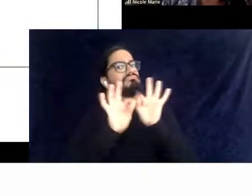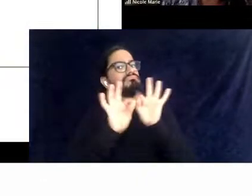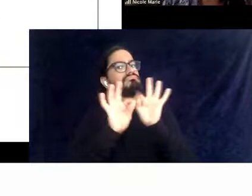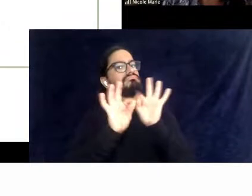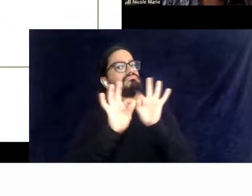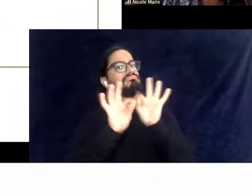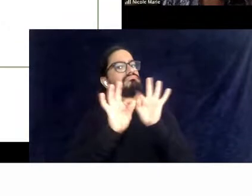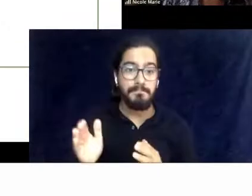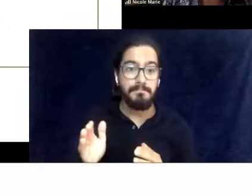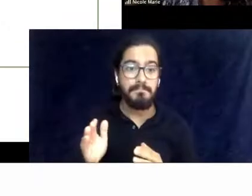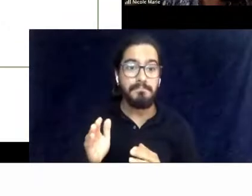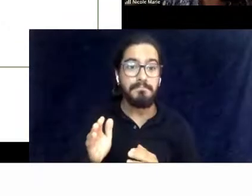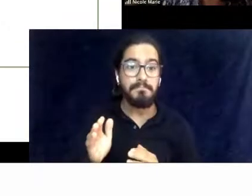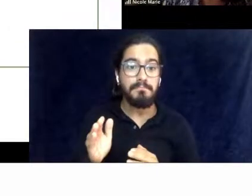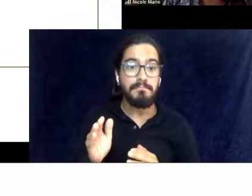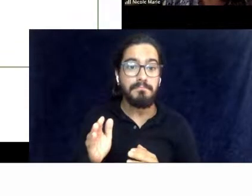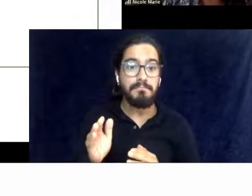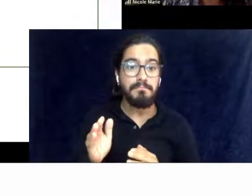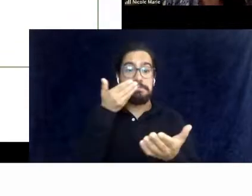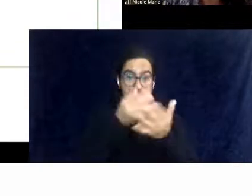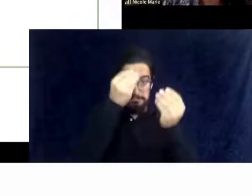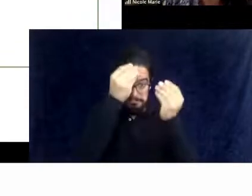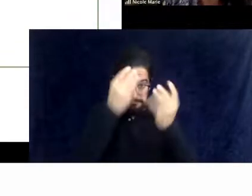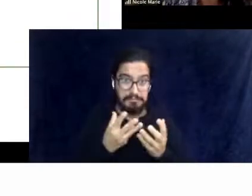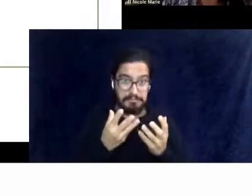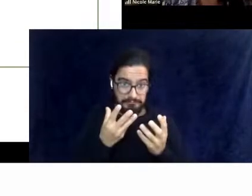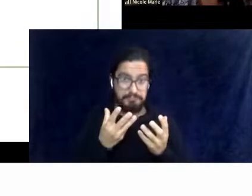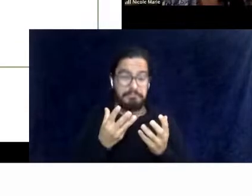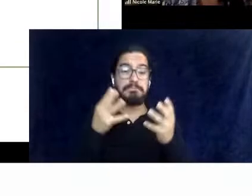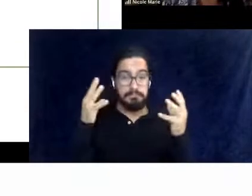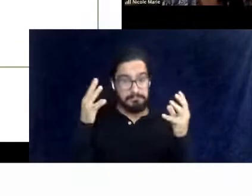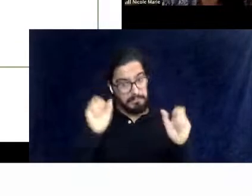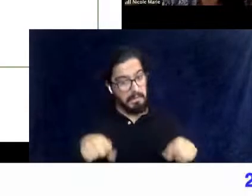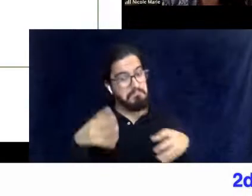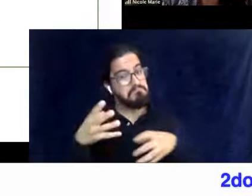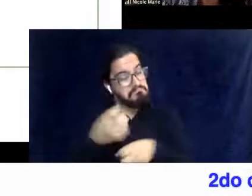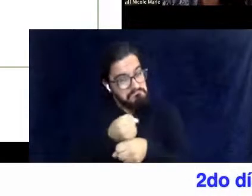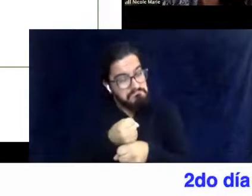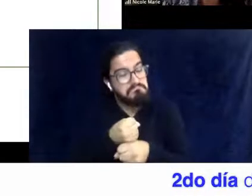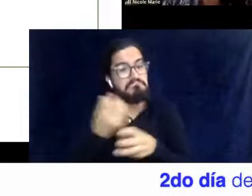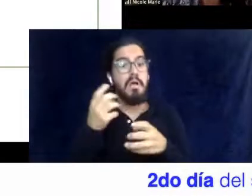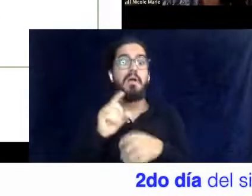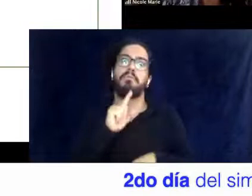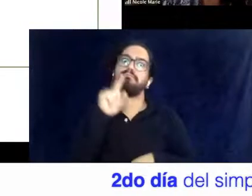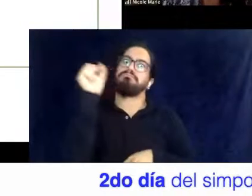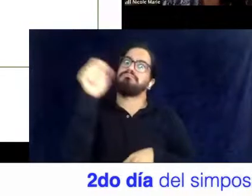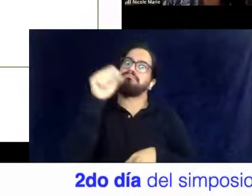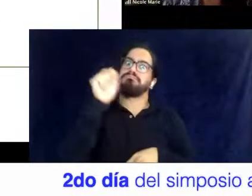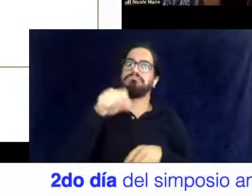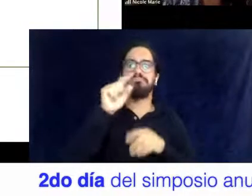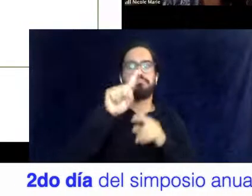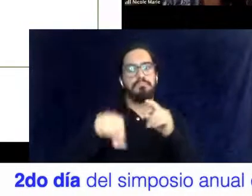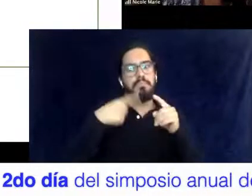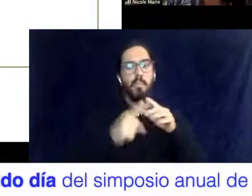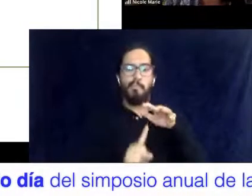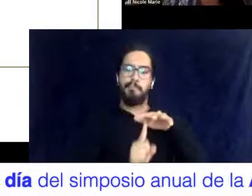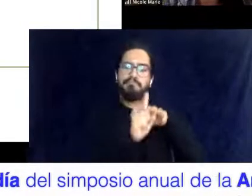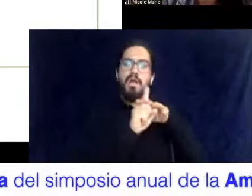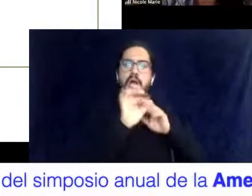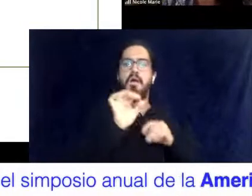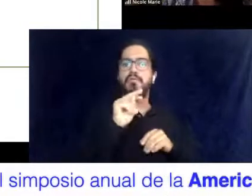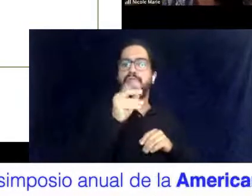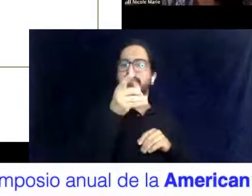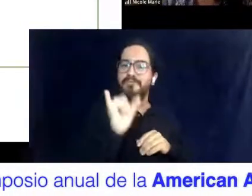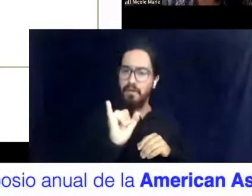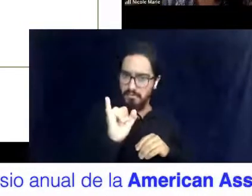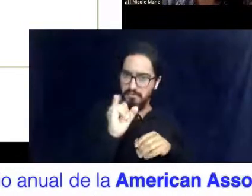So based on this data, we can conclude that there is a significant relationship between the presence of these endophytes in the leaf tissue and